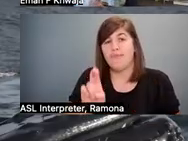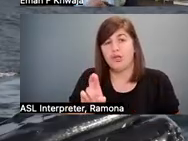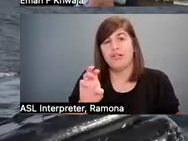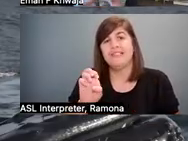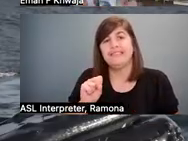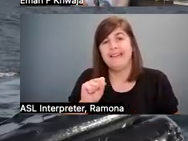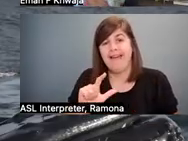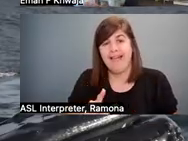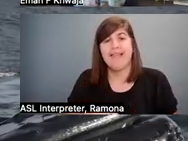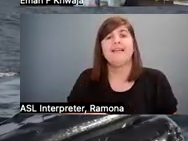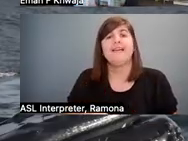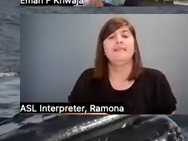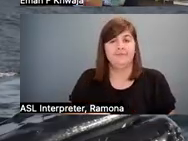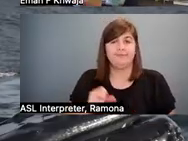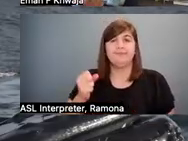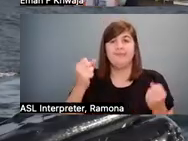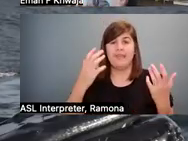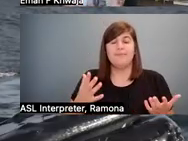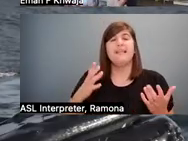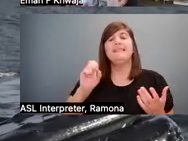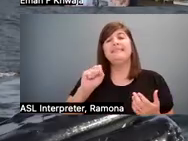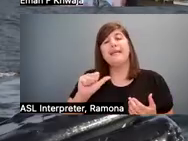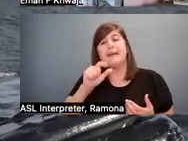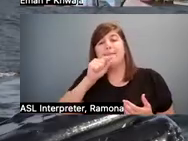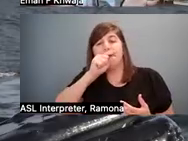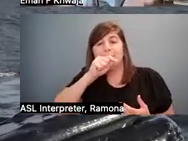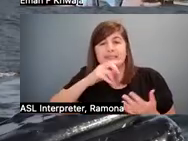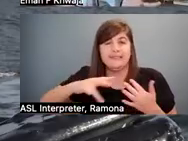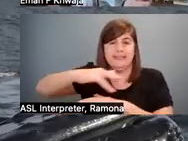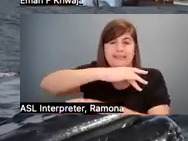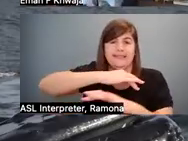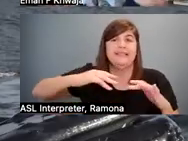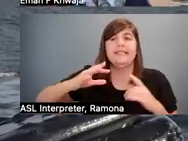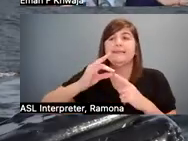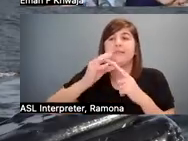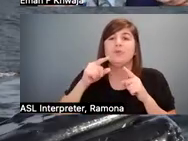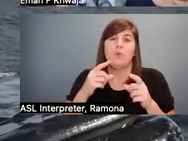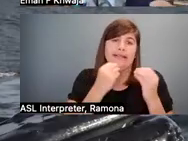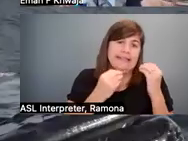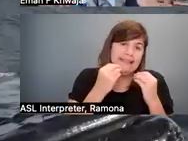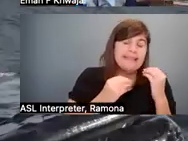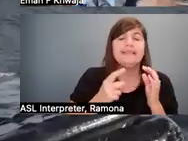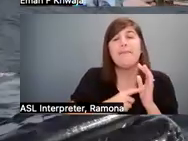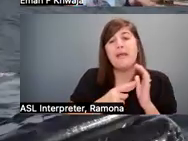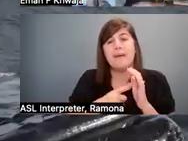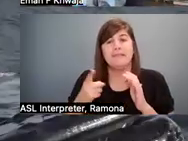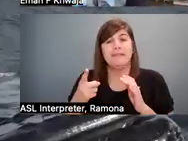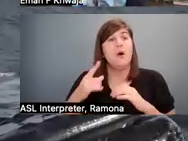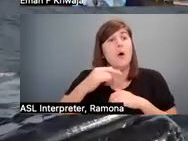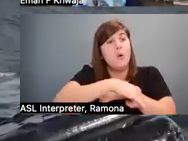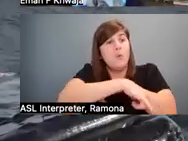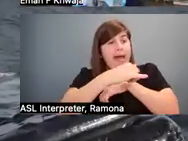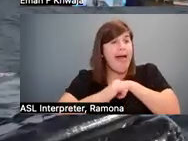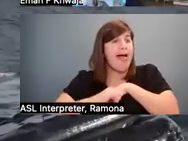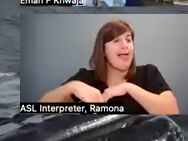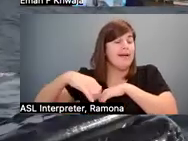dolphins, lots and lots of seabirds that like to hang out around the whales, especially when they're feeding. And sometimes they like to ride on top of the whales